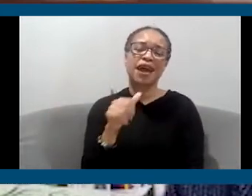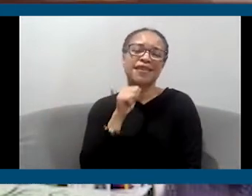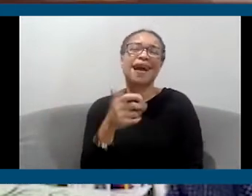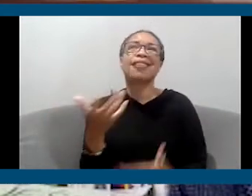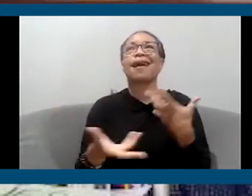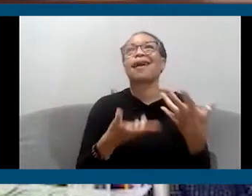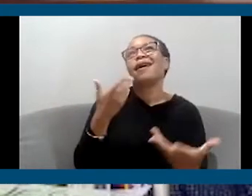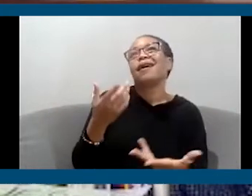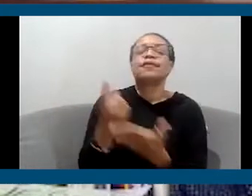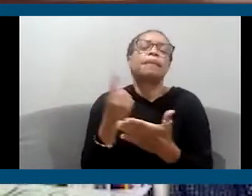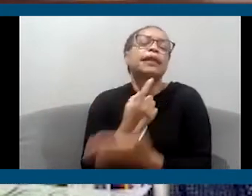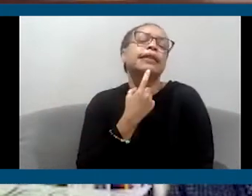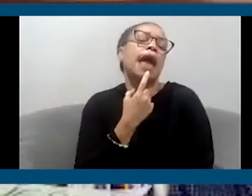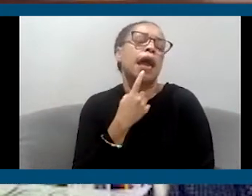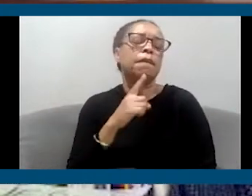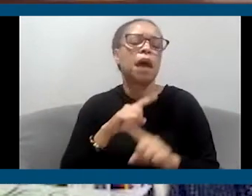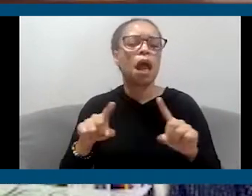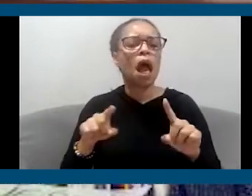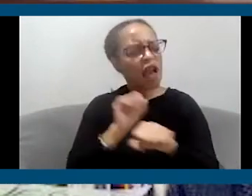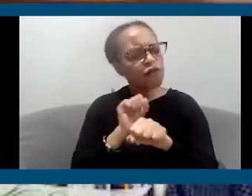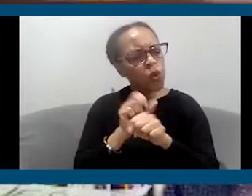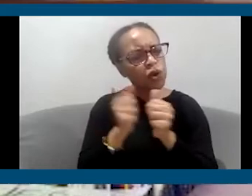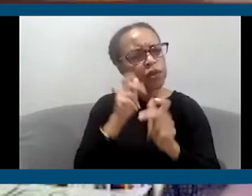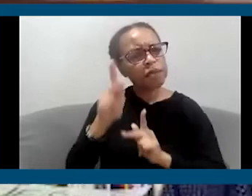Actually, I work with everybody, and we've made corrections.